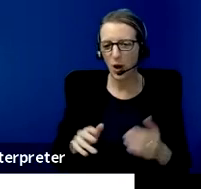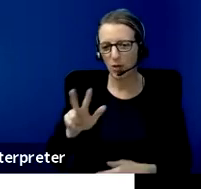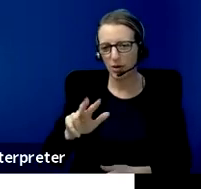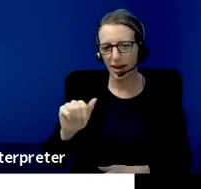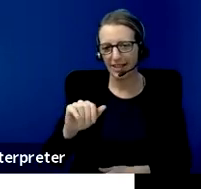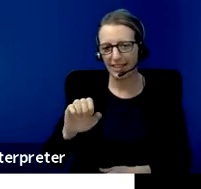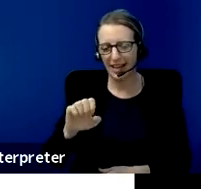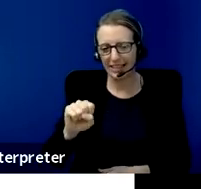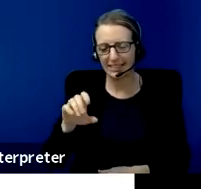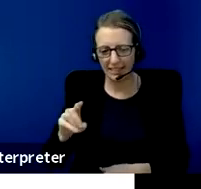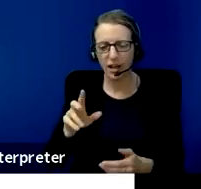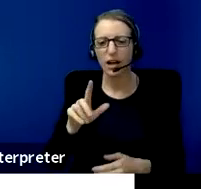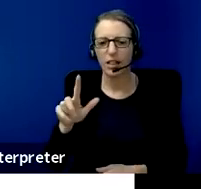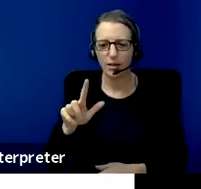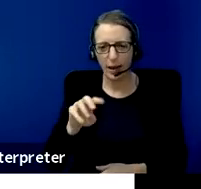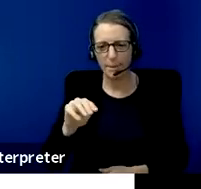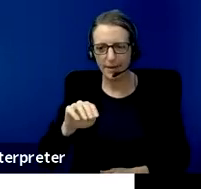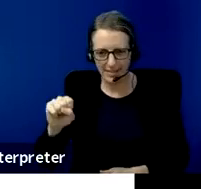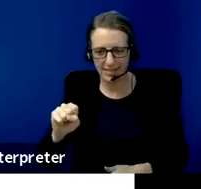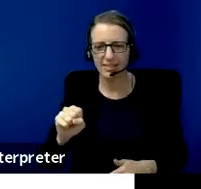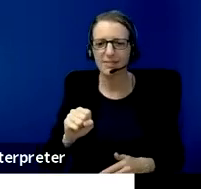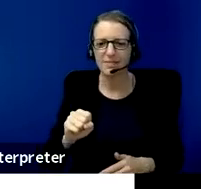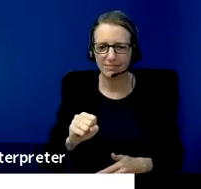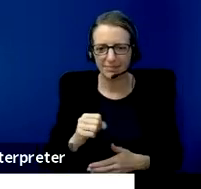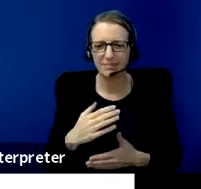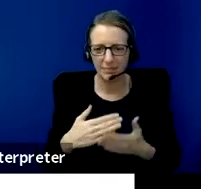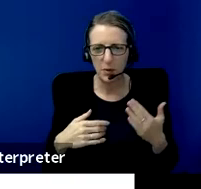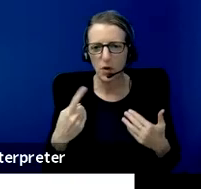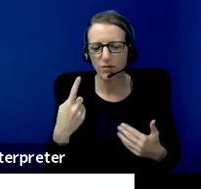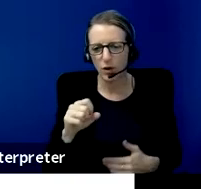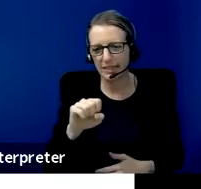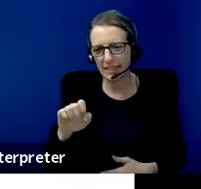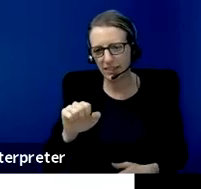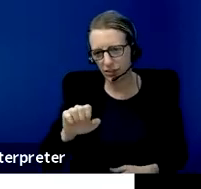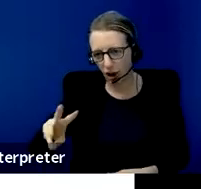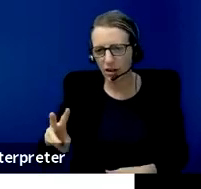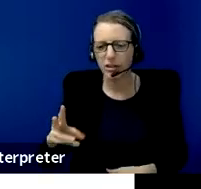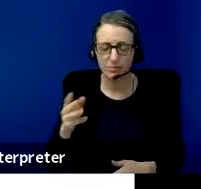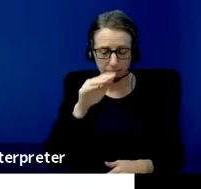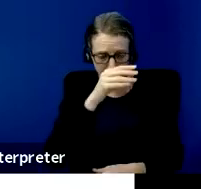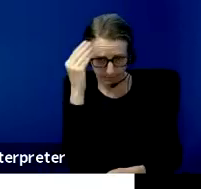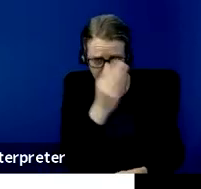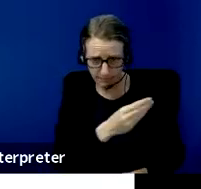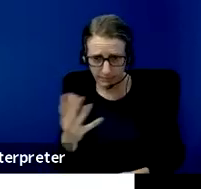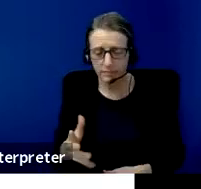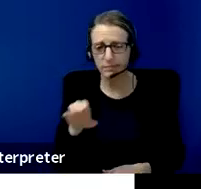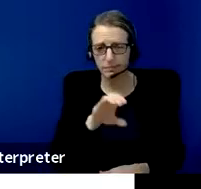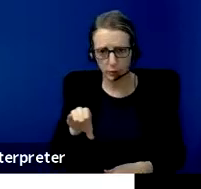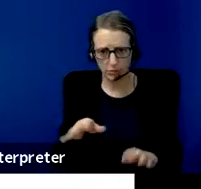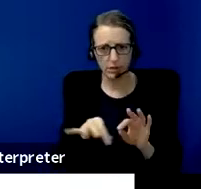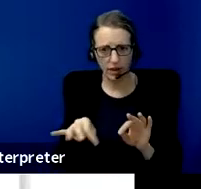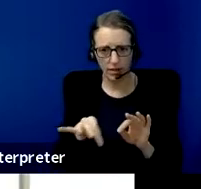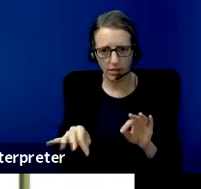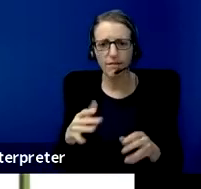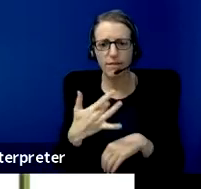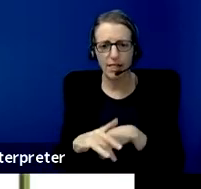Learning Management System 101 for Seesaw. We want to remind you that closed captioning is available, and thank you for